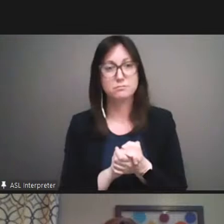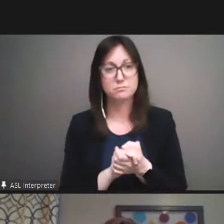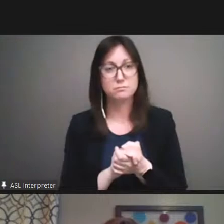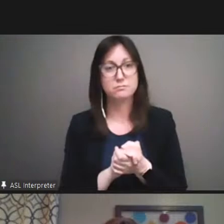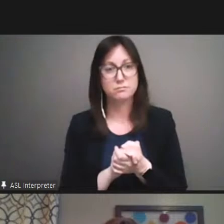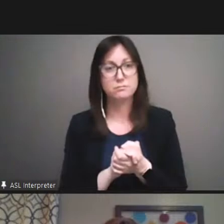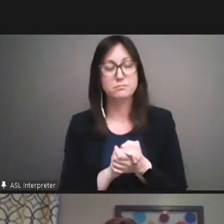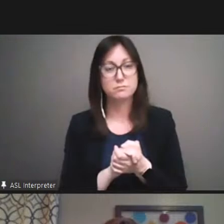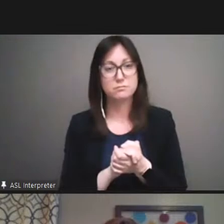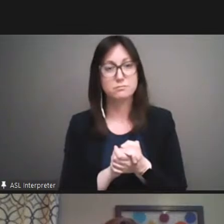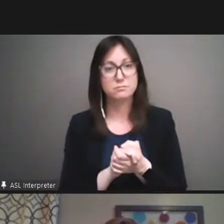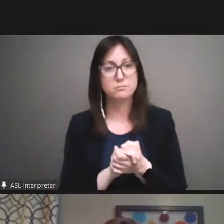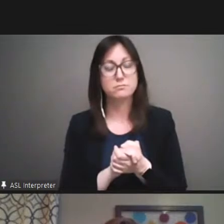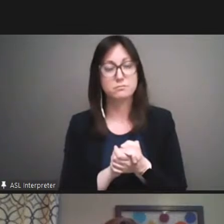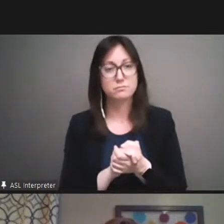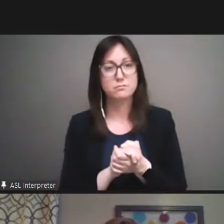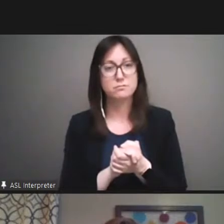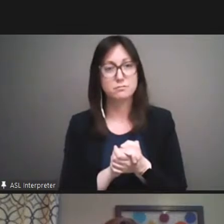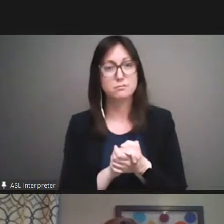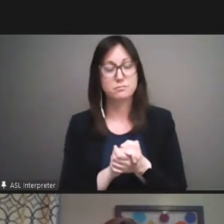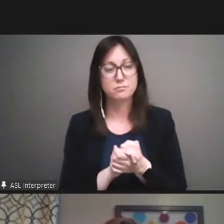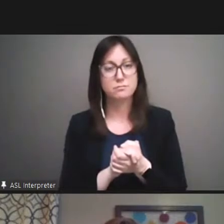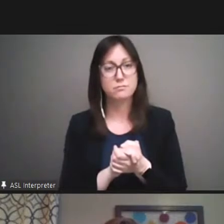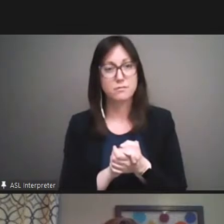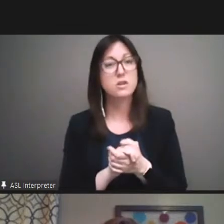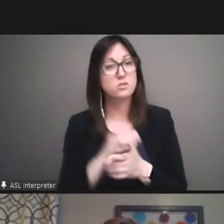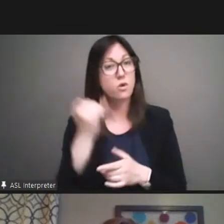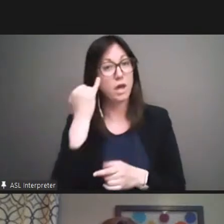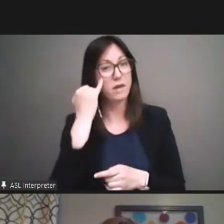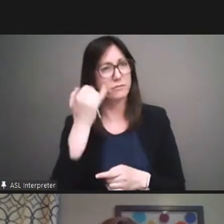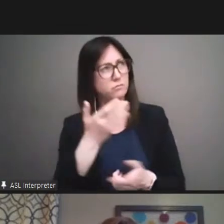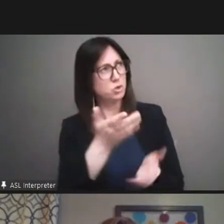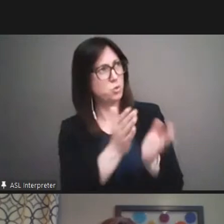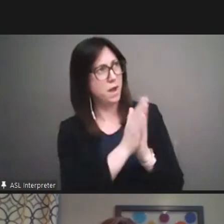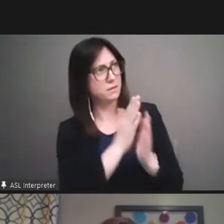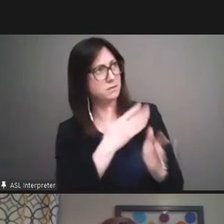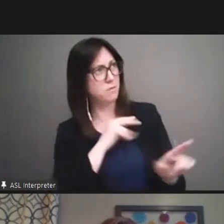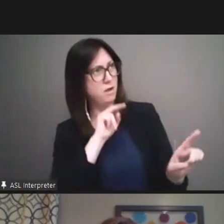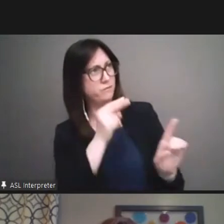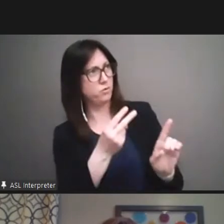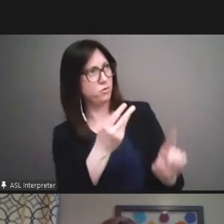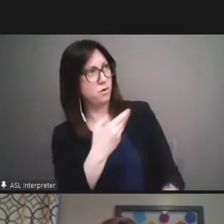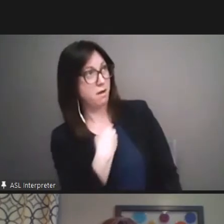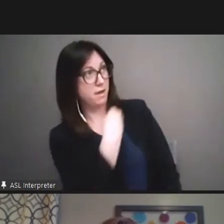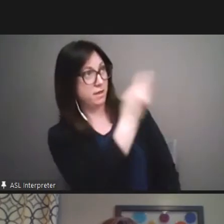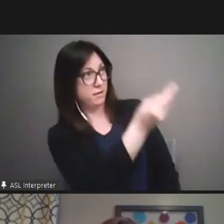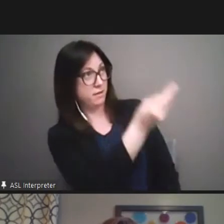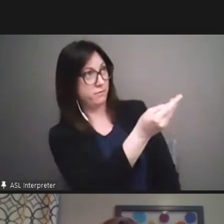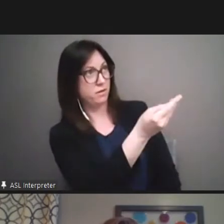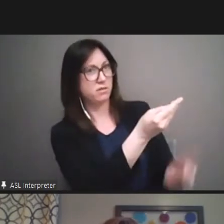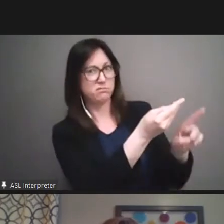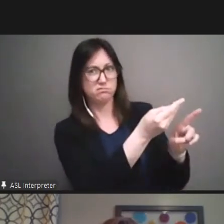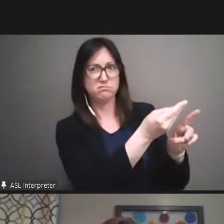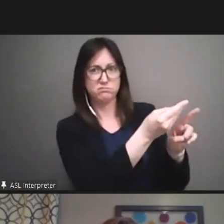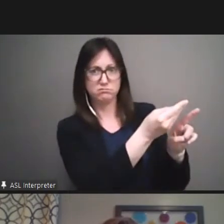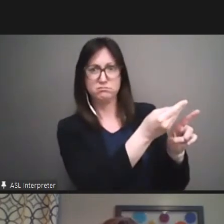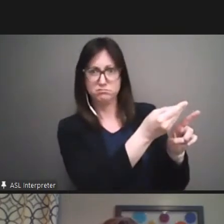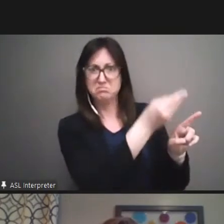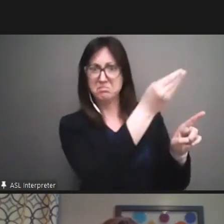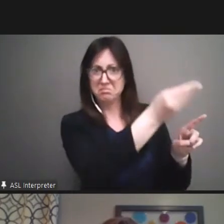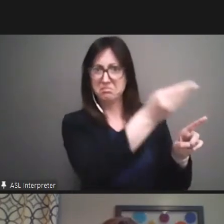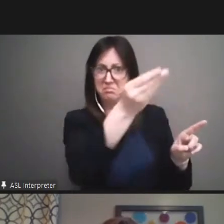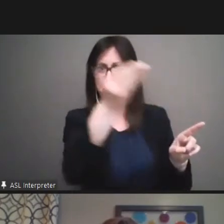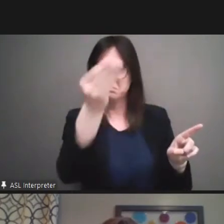to then take what they've heard and apply it. I think that that's being accountable to what you've heard and